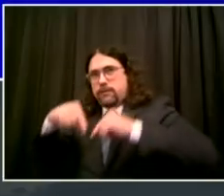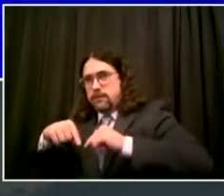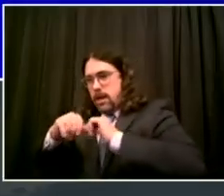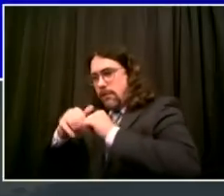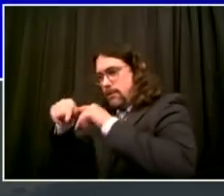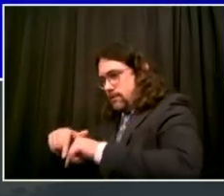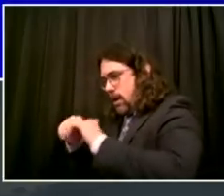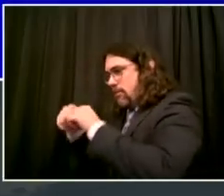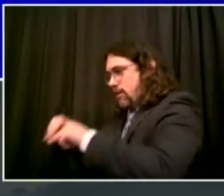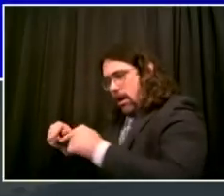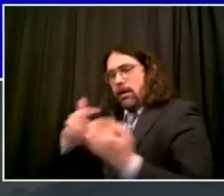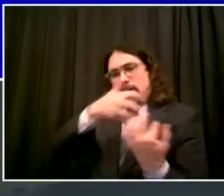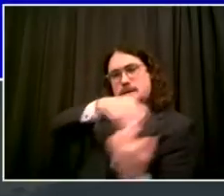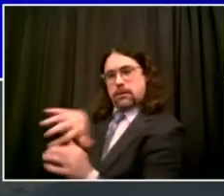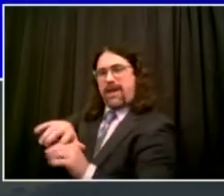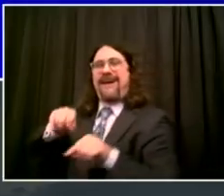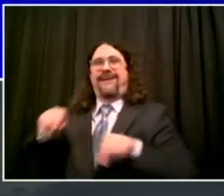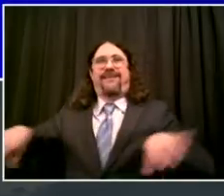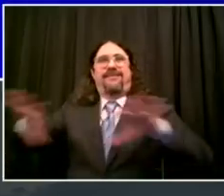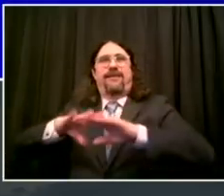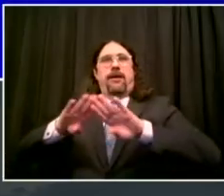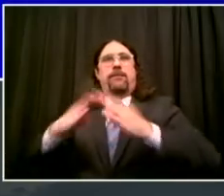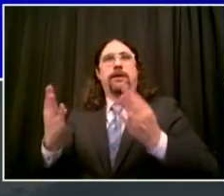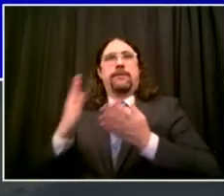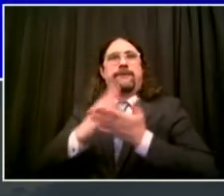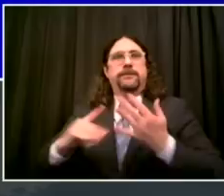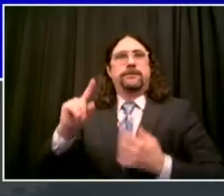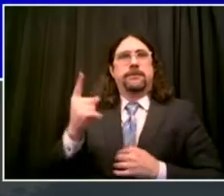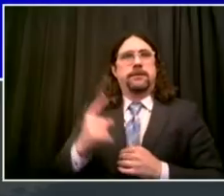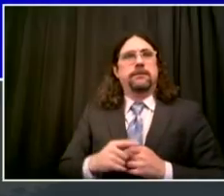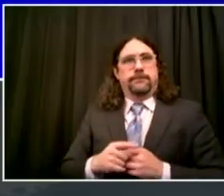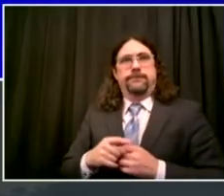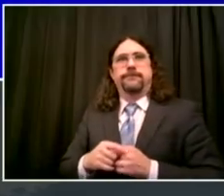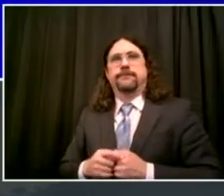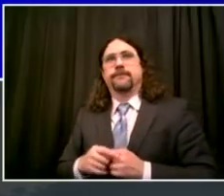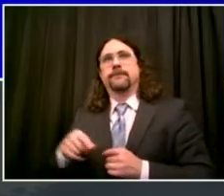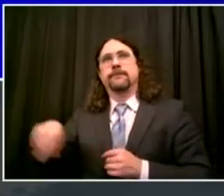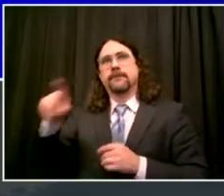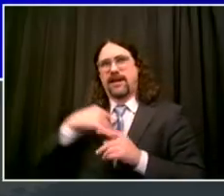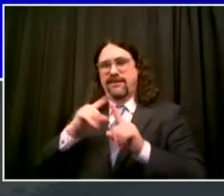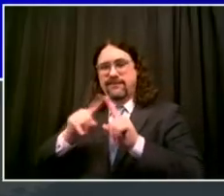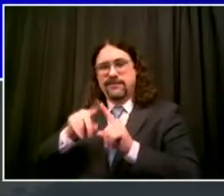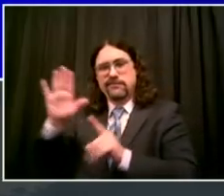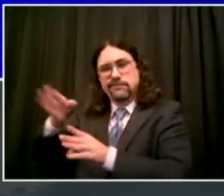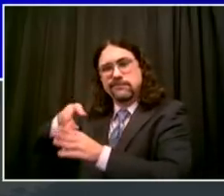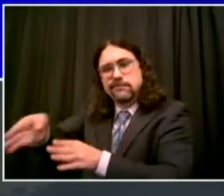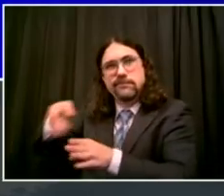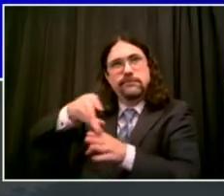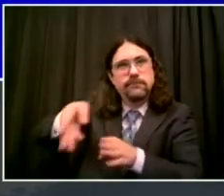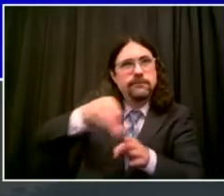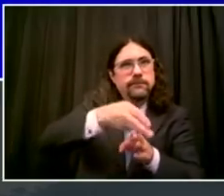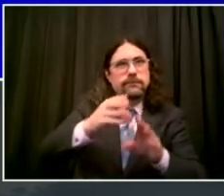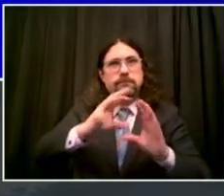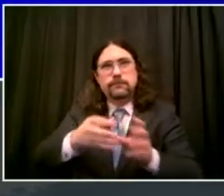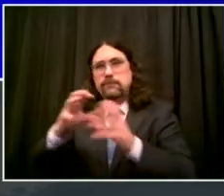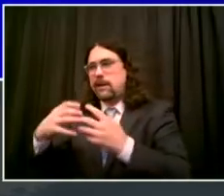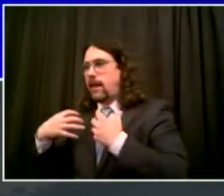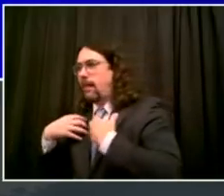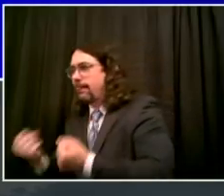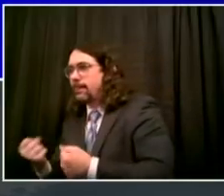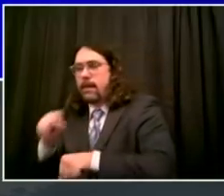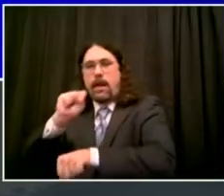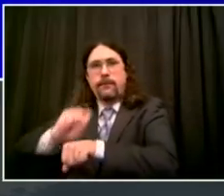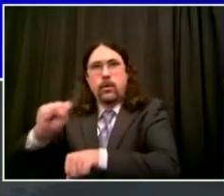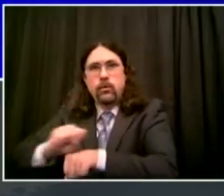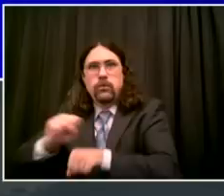fact that hundreds of thousands more people in coming back to work. Well, that means hundreds of more thousands of people close together. Even